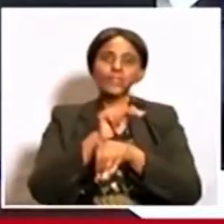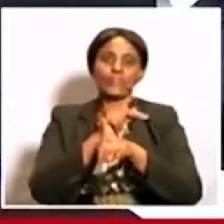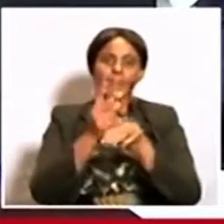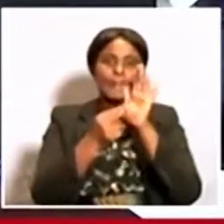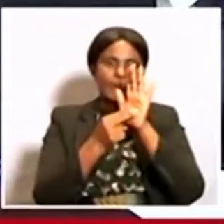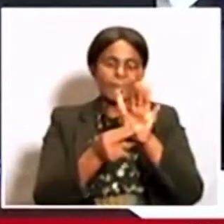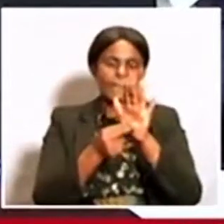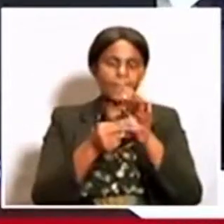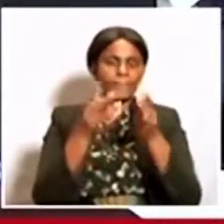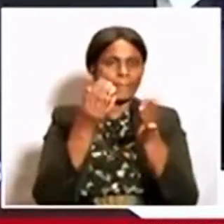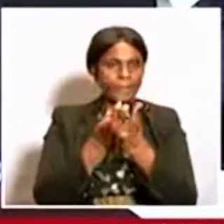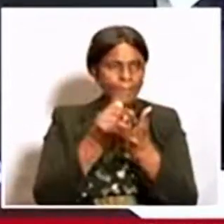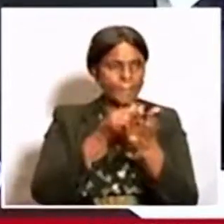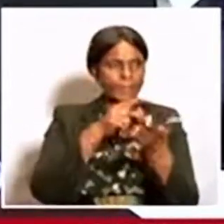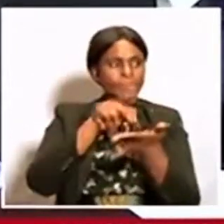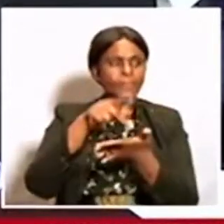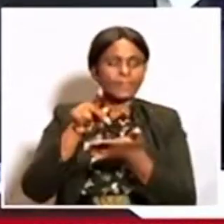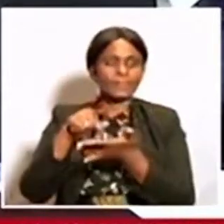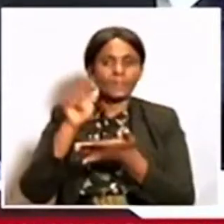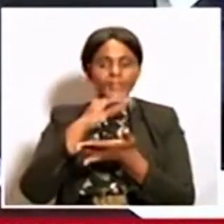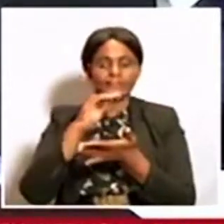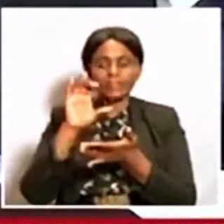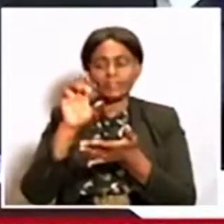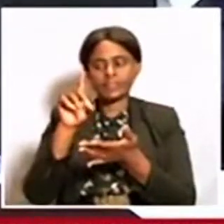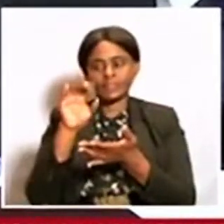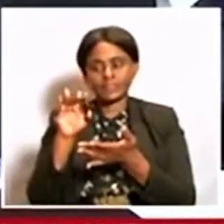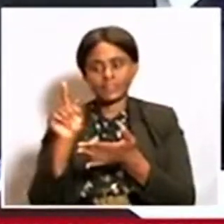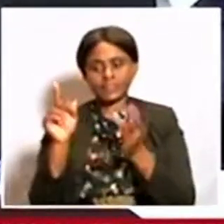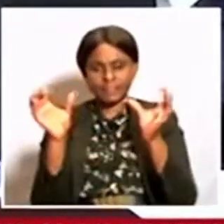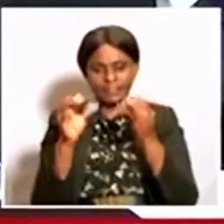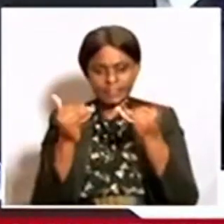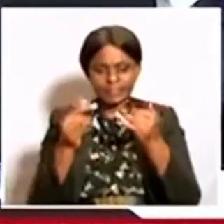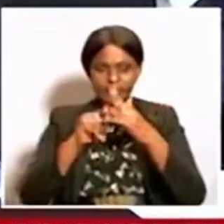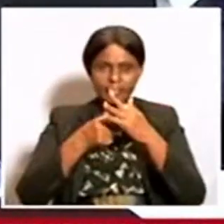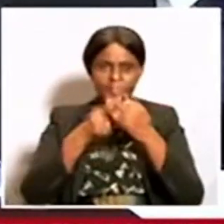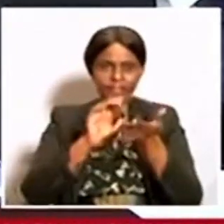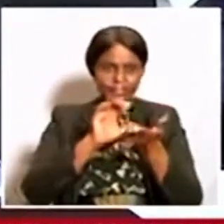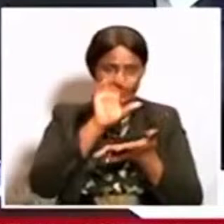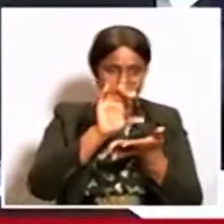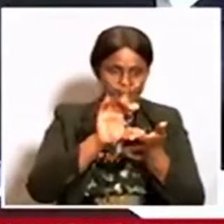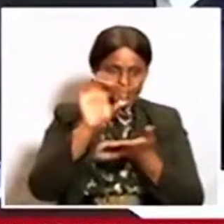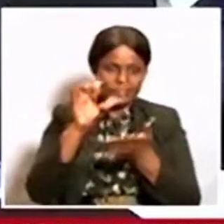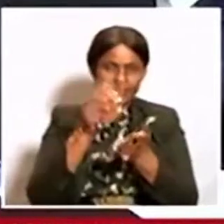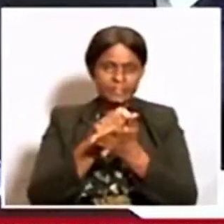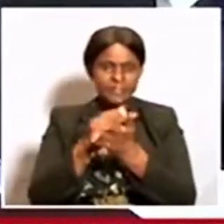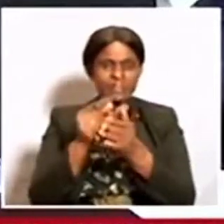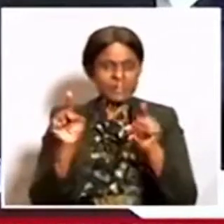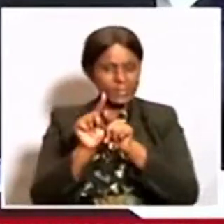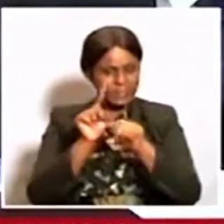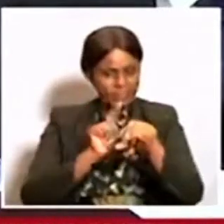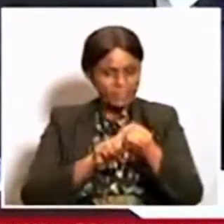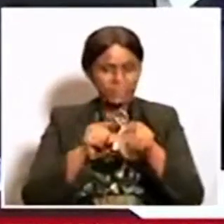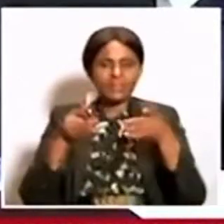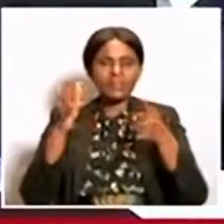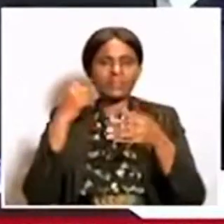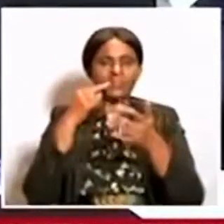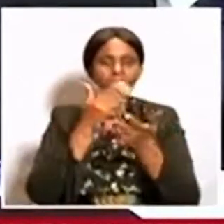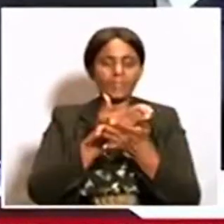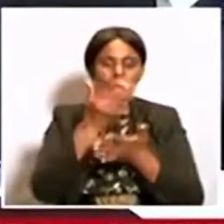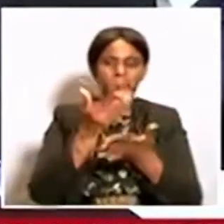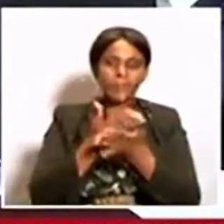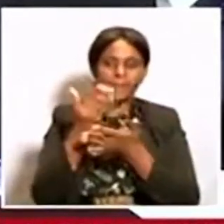showing amounts paid. The CDF committee has now started allocating funds at once to allow for procurement